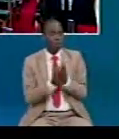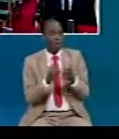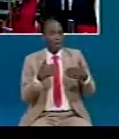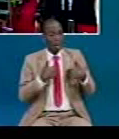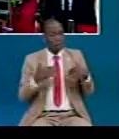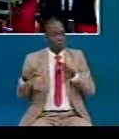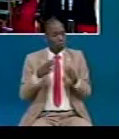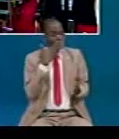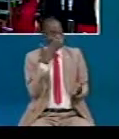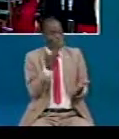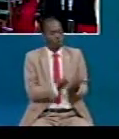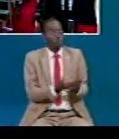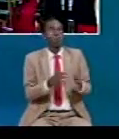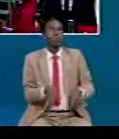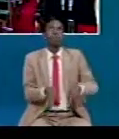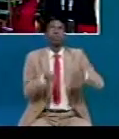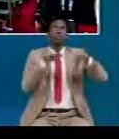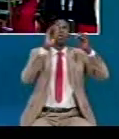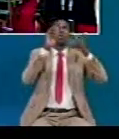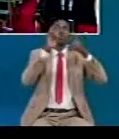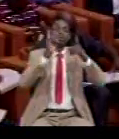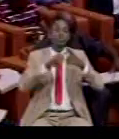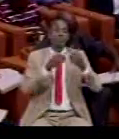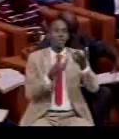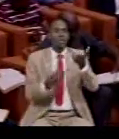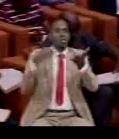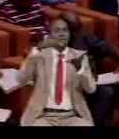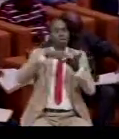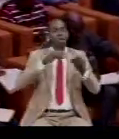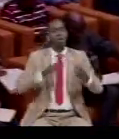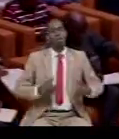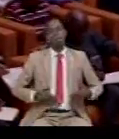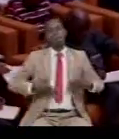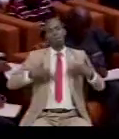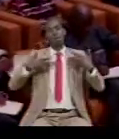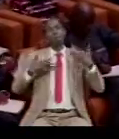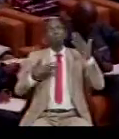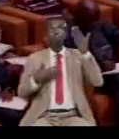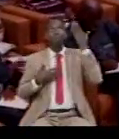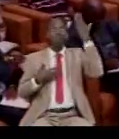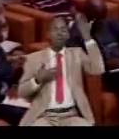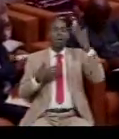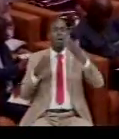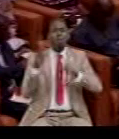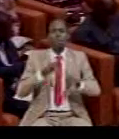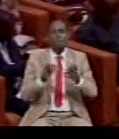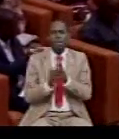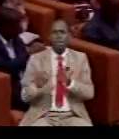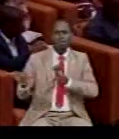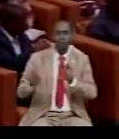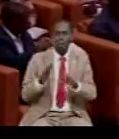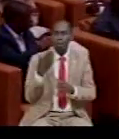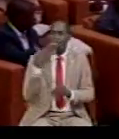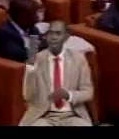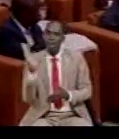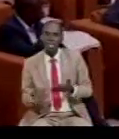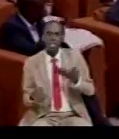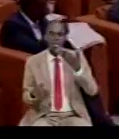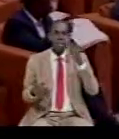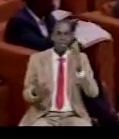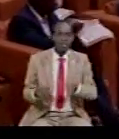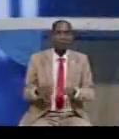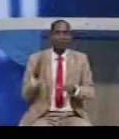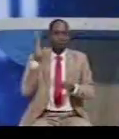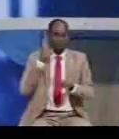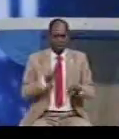of life, and they that have done evil unto the resurrection of damnation.